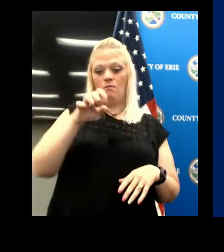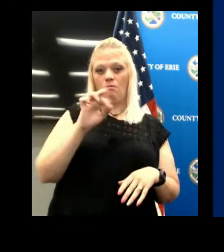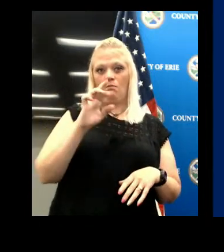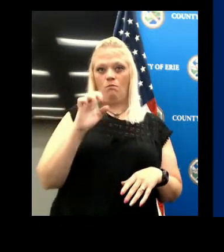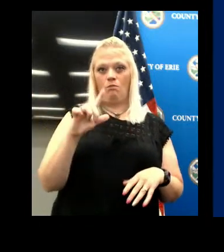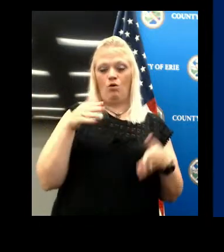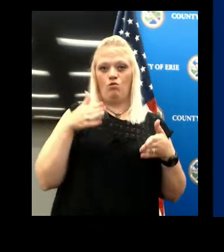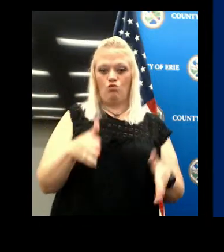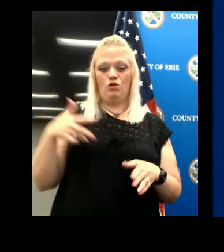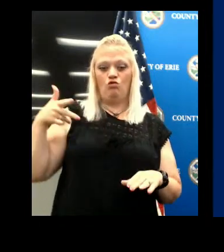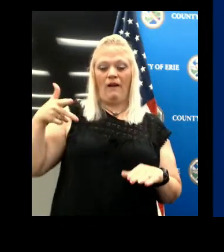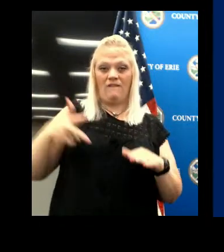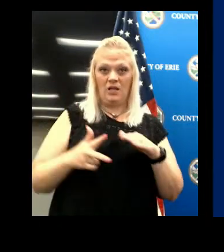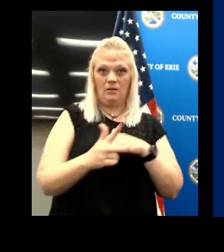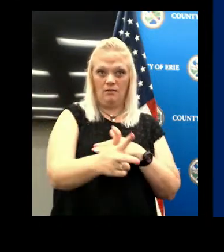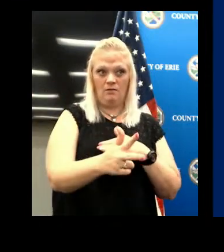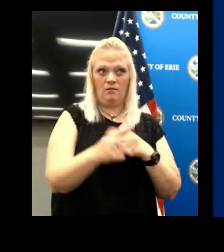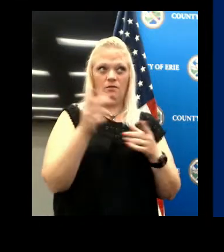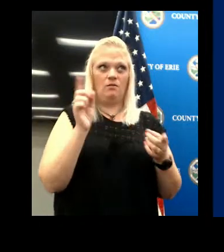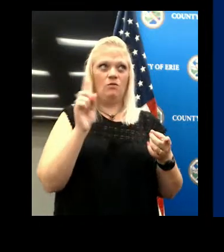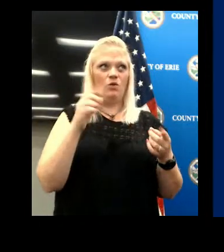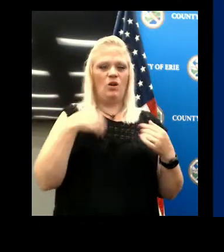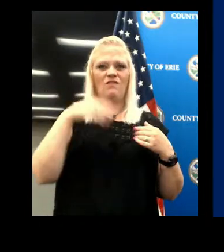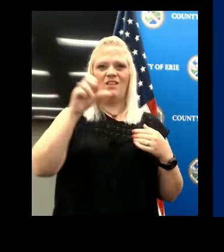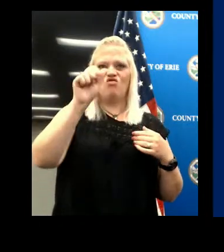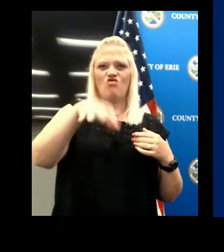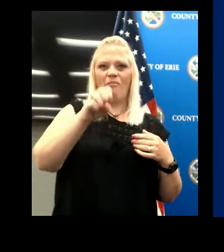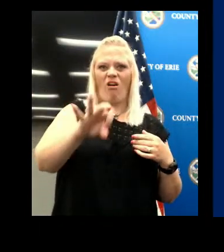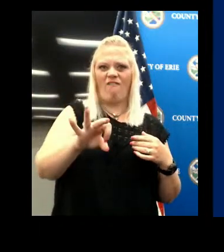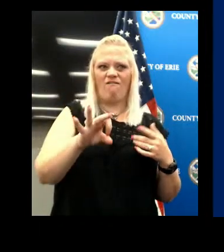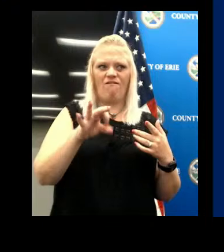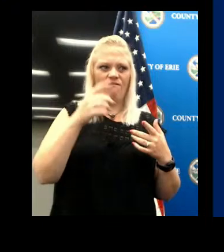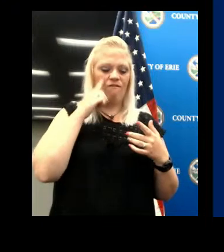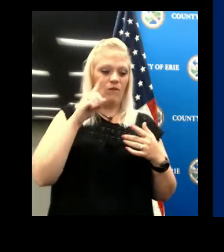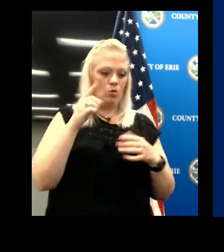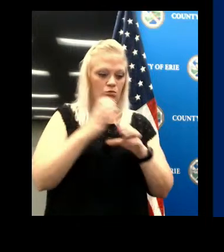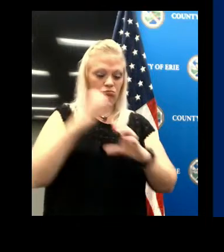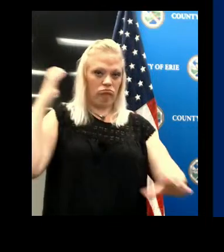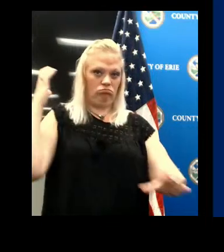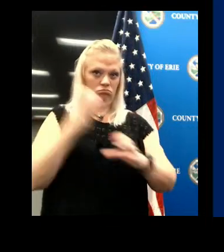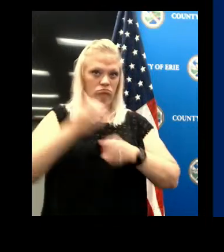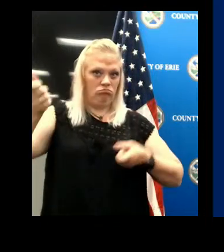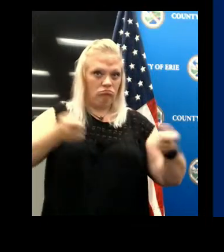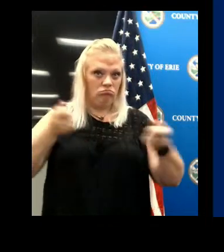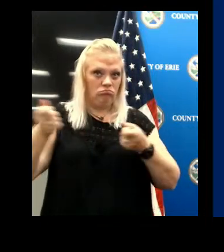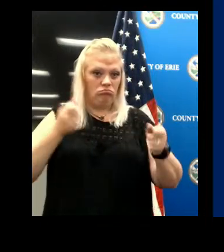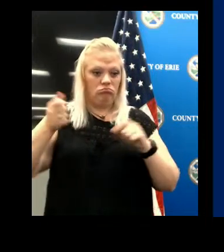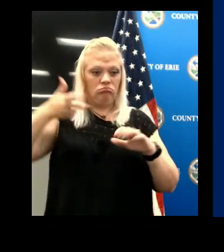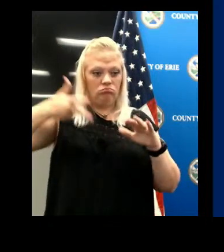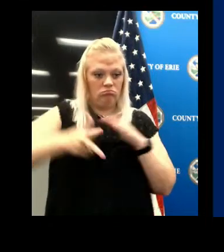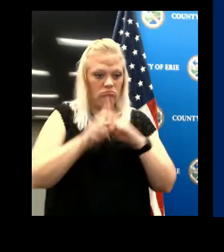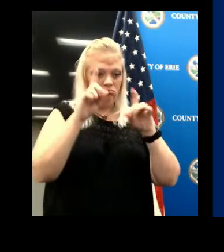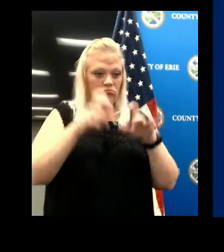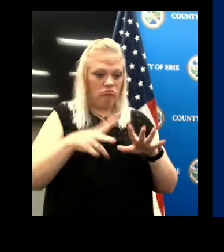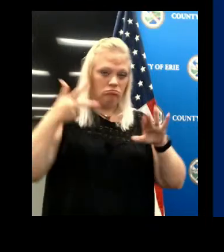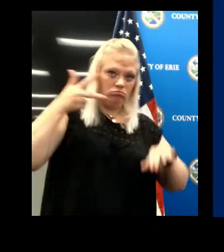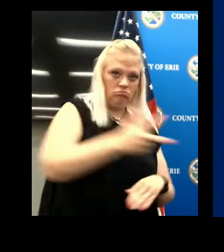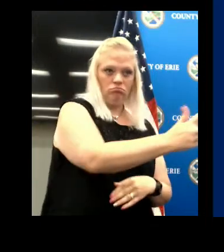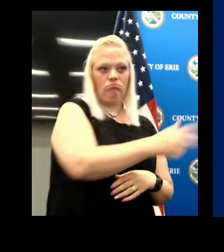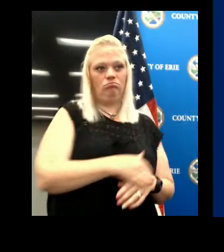drive into where normally they do the drop-off of the tractor trailers. You'll pull in, you'll get tested there, you'll pull